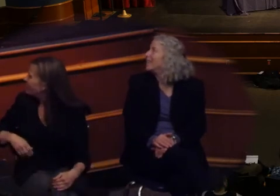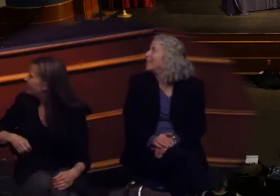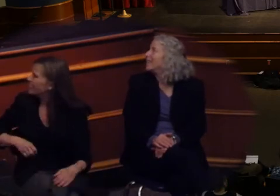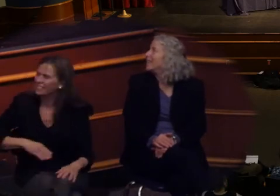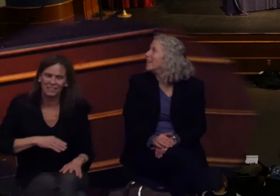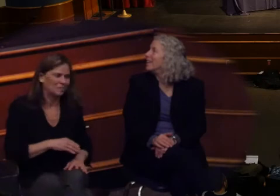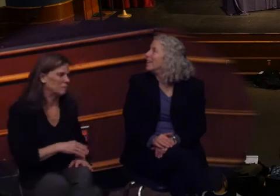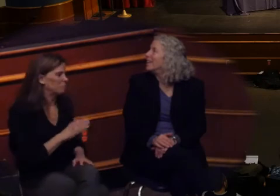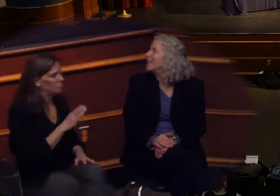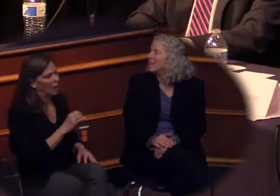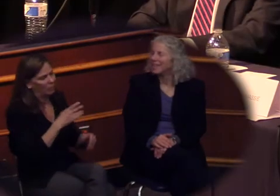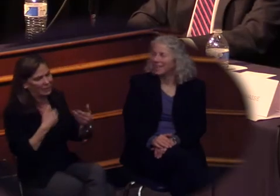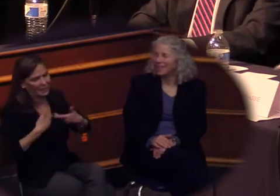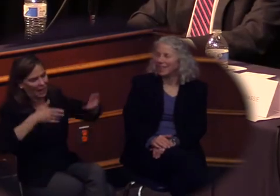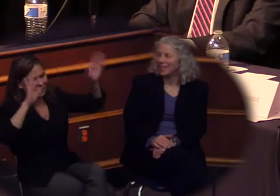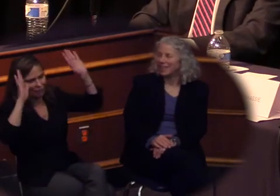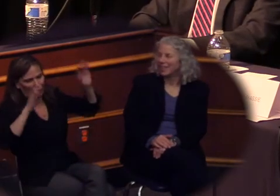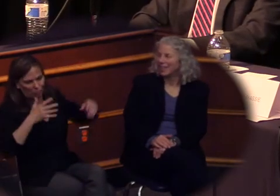I've given up.